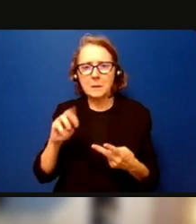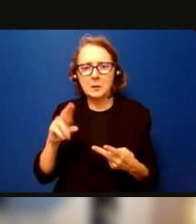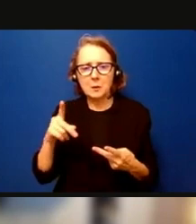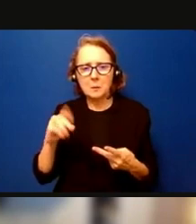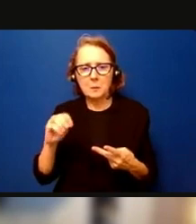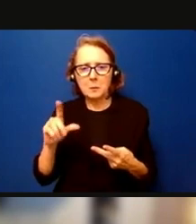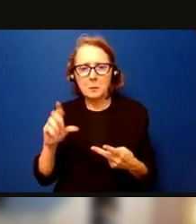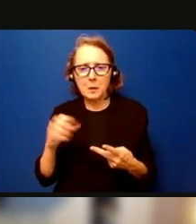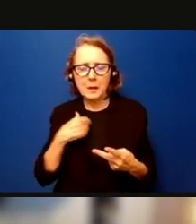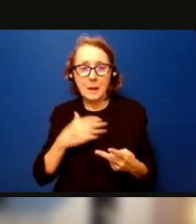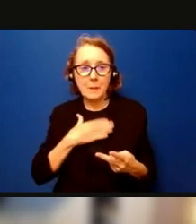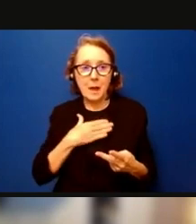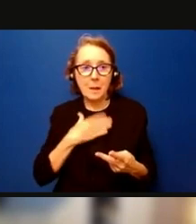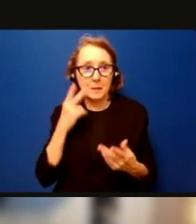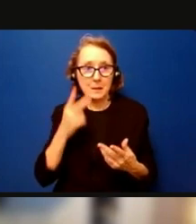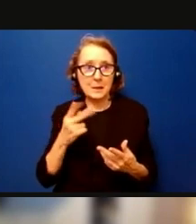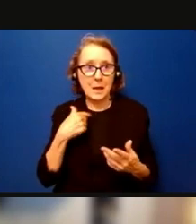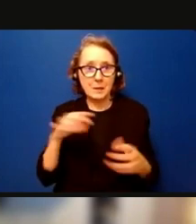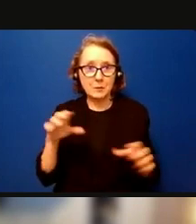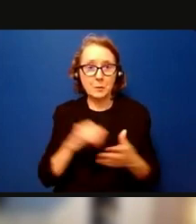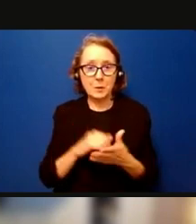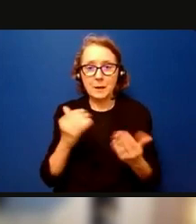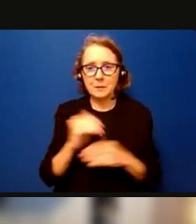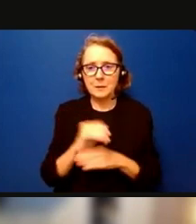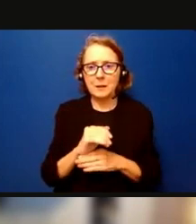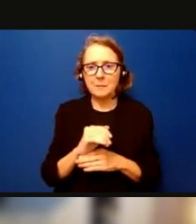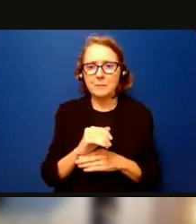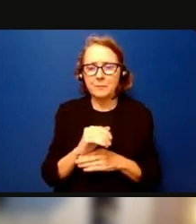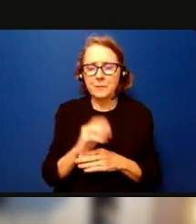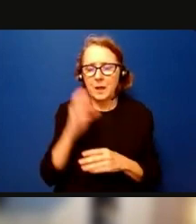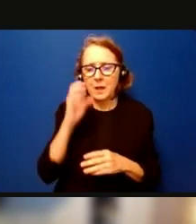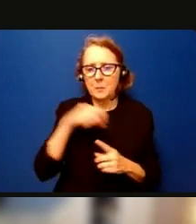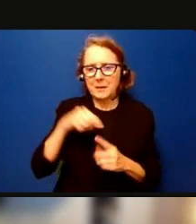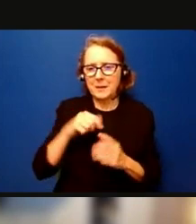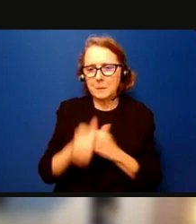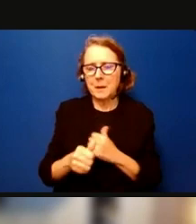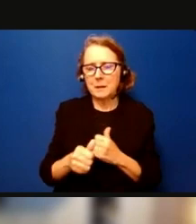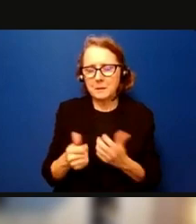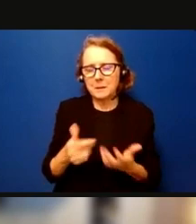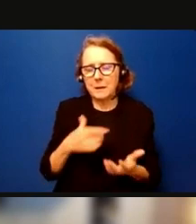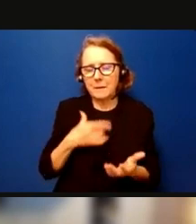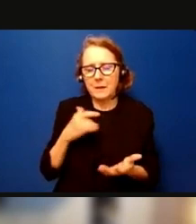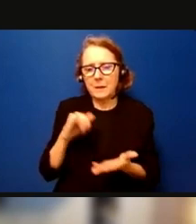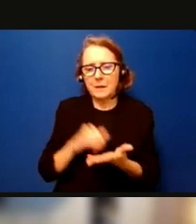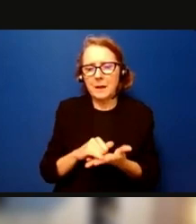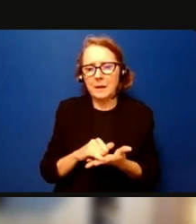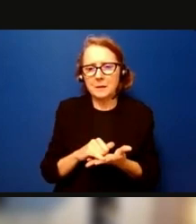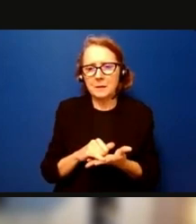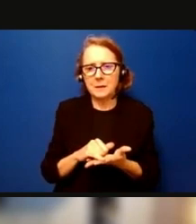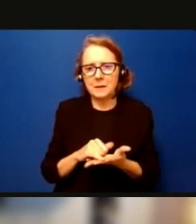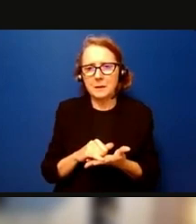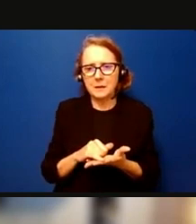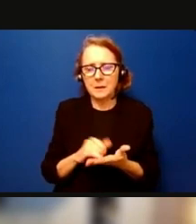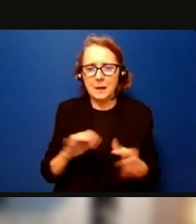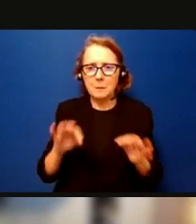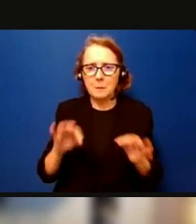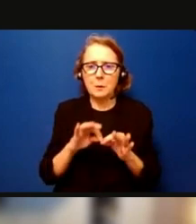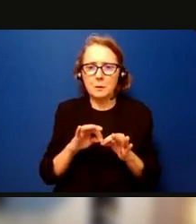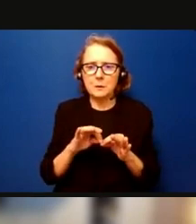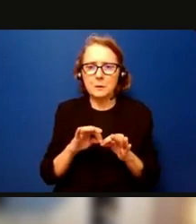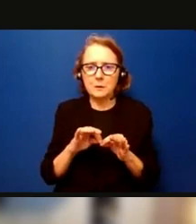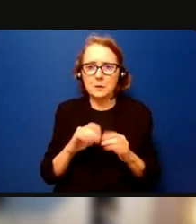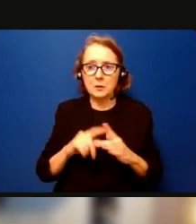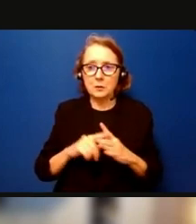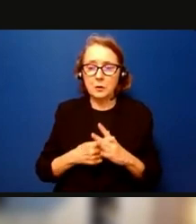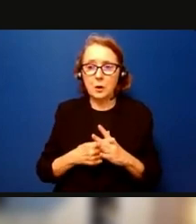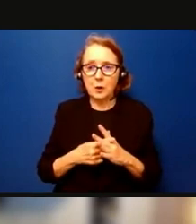see us doing that tonight. Assuming that this passes, I think that that's really an important thing to start